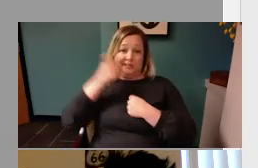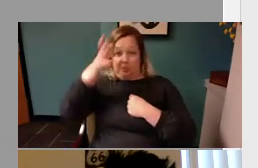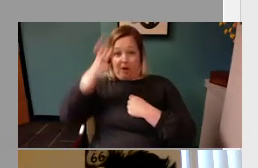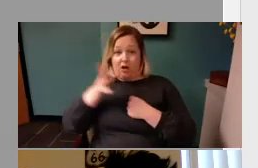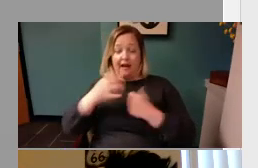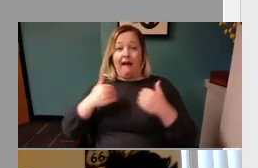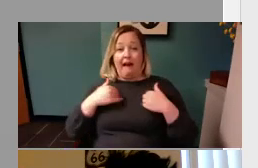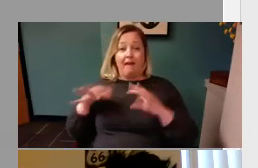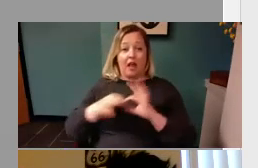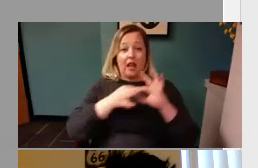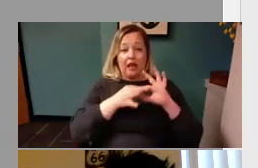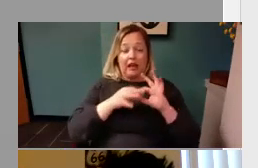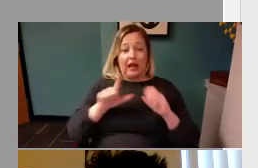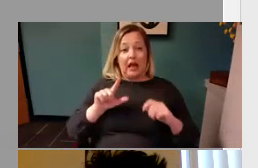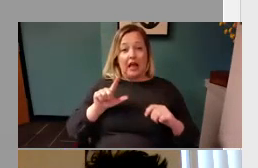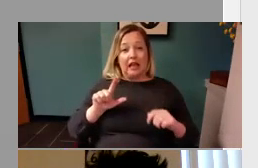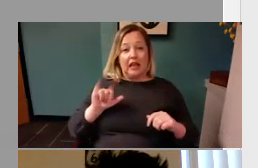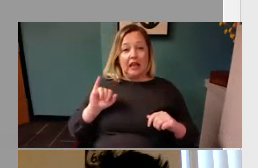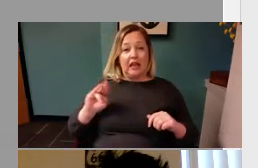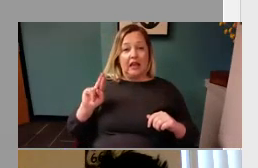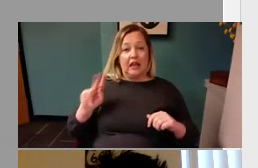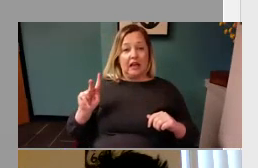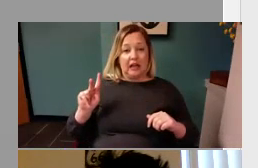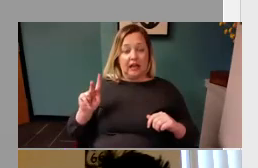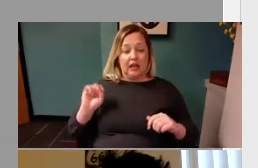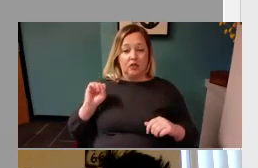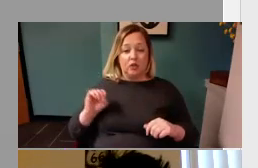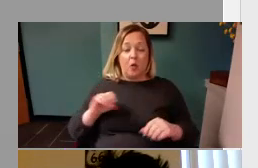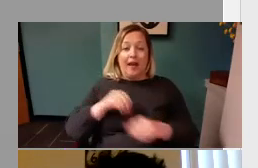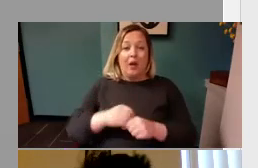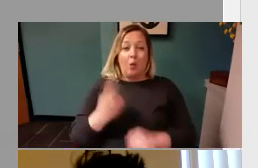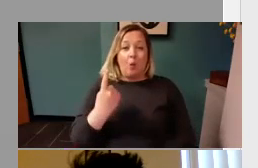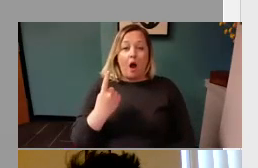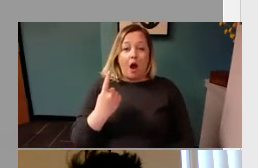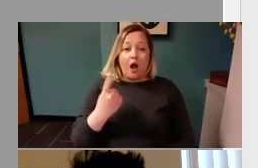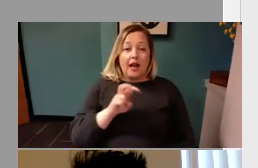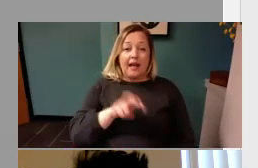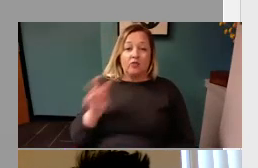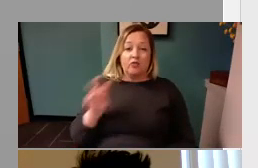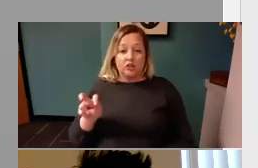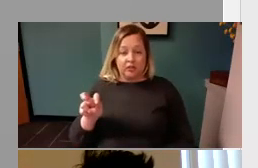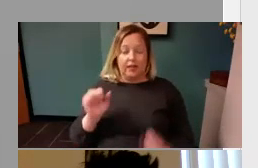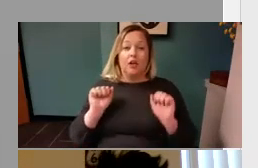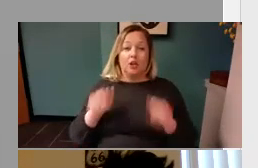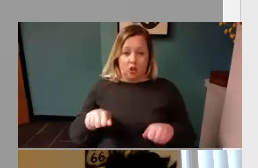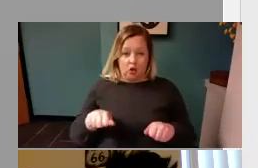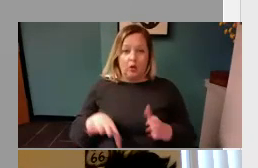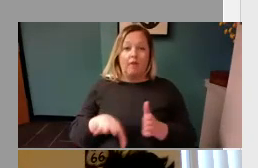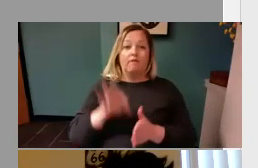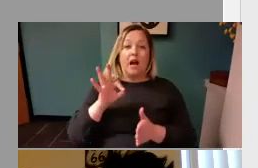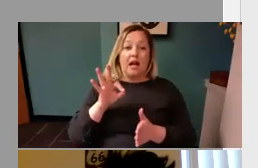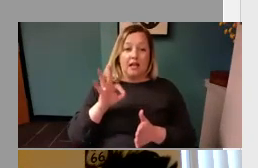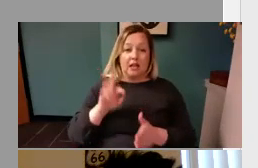that with one particular iteration, we would be able to find out what that particular root node was by